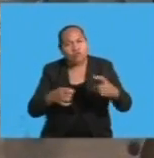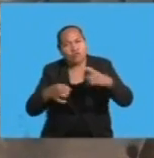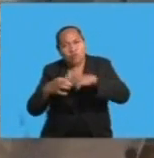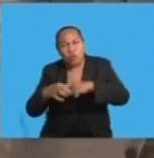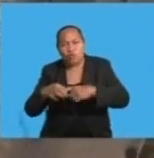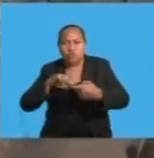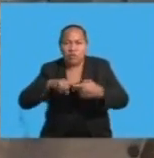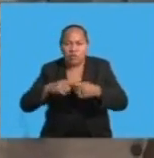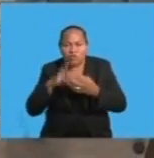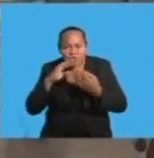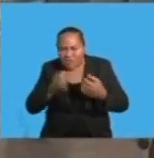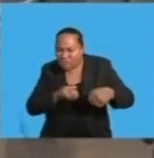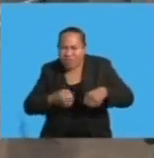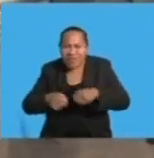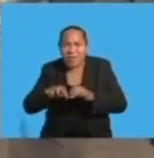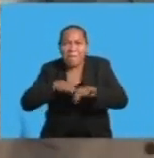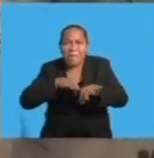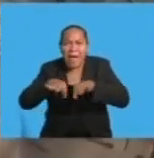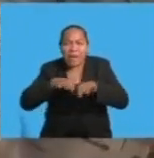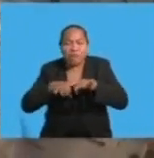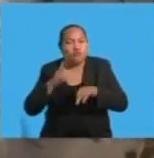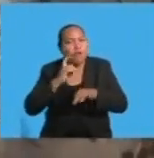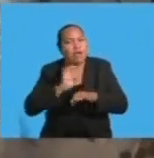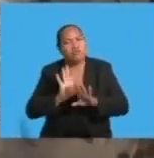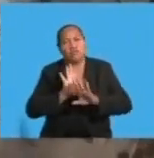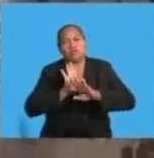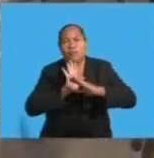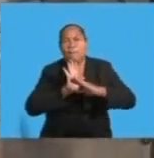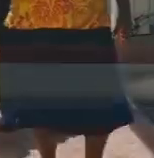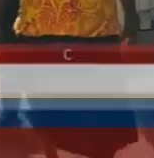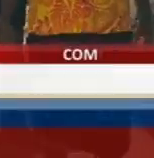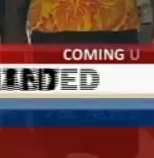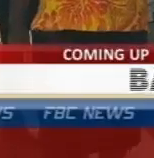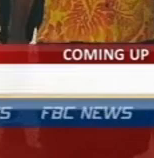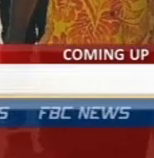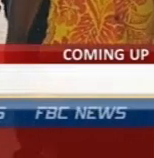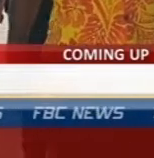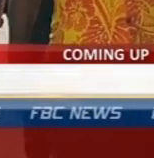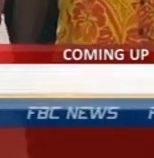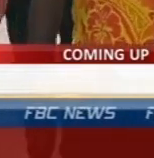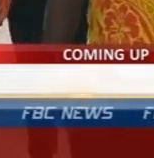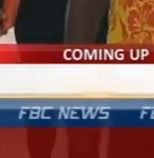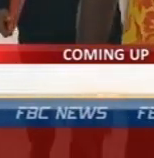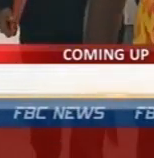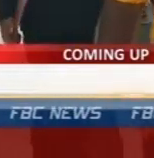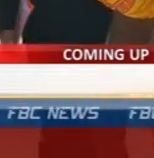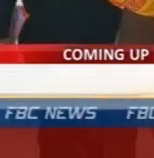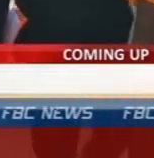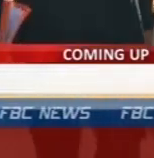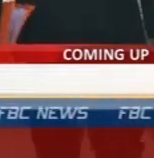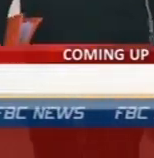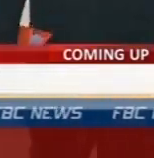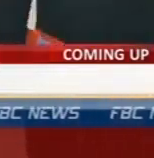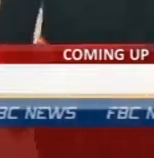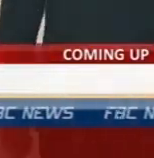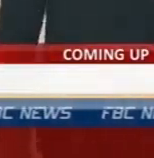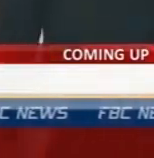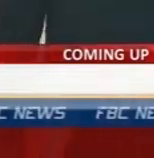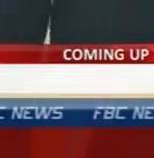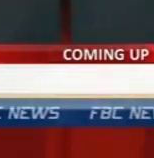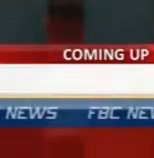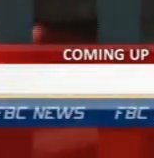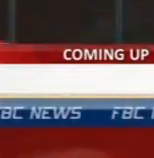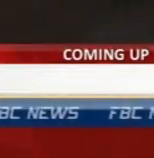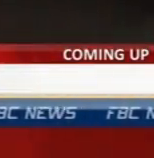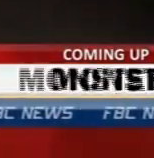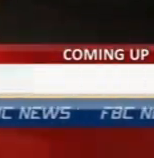to strengthen public health measures to prevent the spread of typhoid fever. Still to come, PCN National Director granted